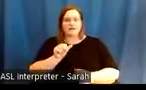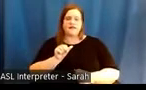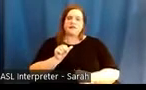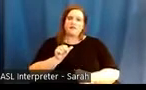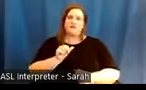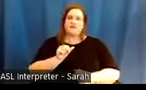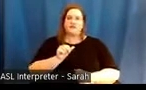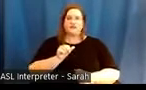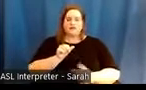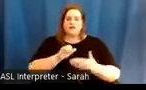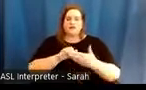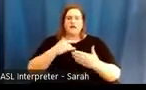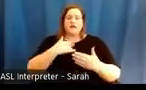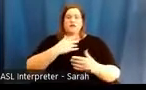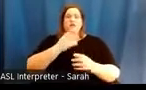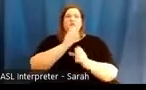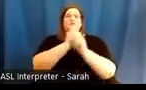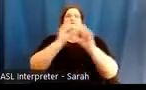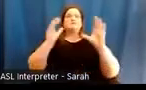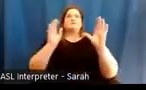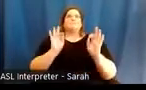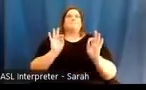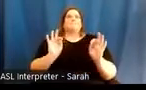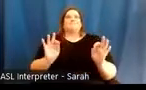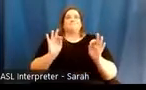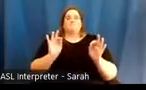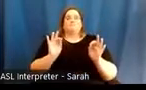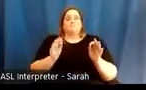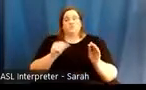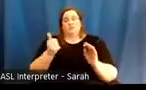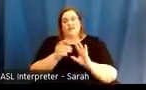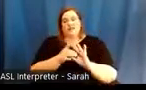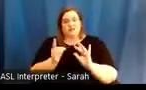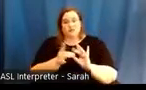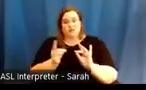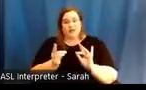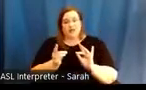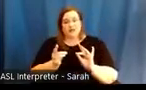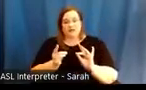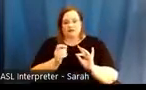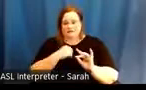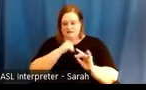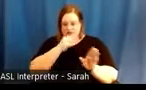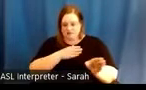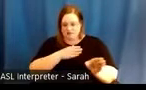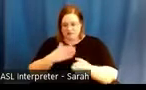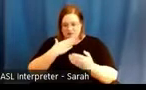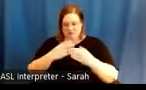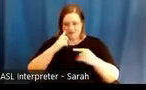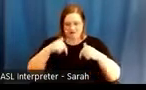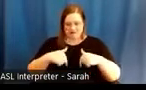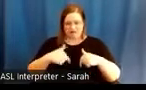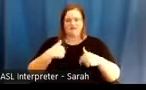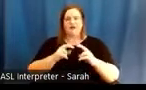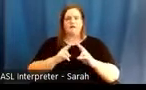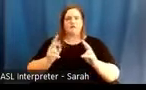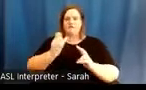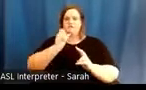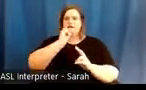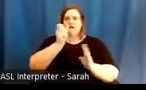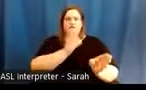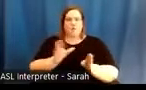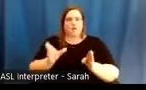what I would like to see. I don't really know what else to say because I didn't really prepare too well for this. I'm a very unorganized person.